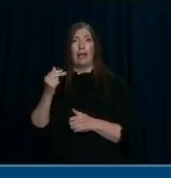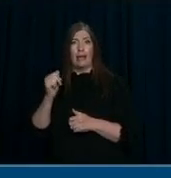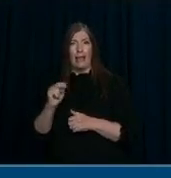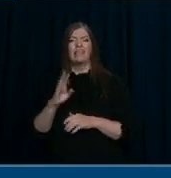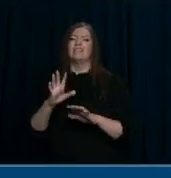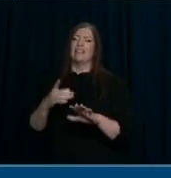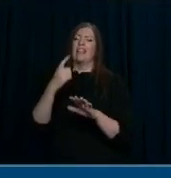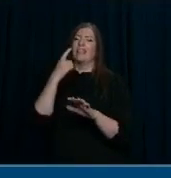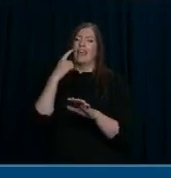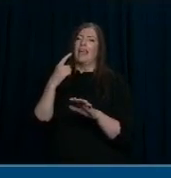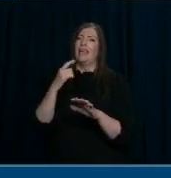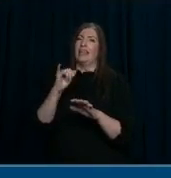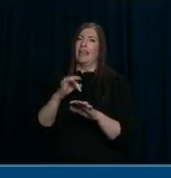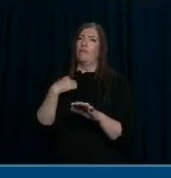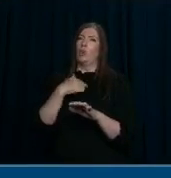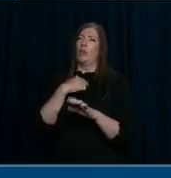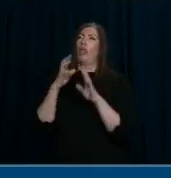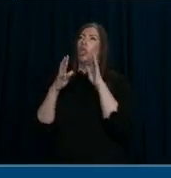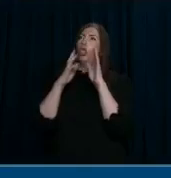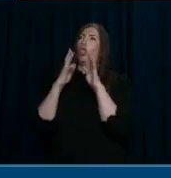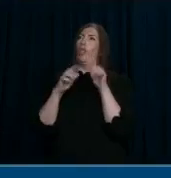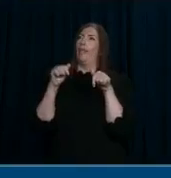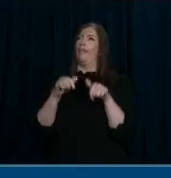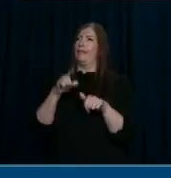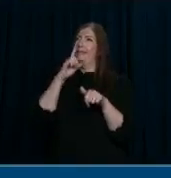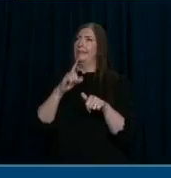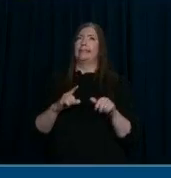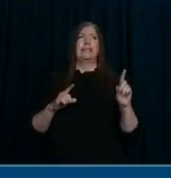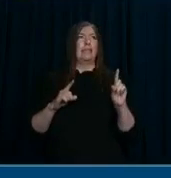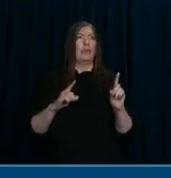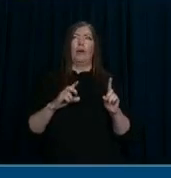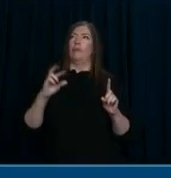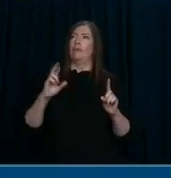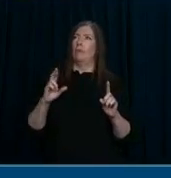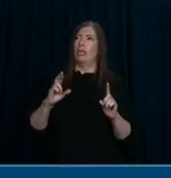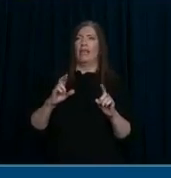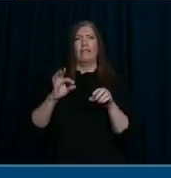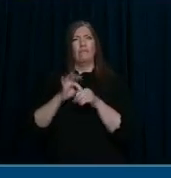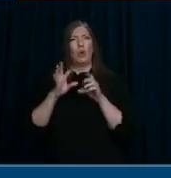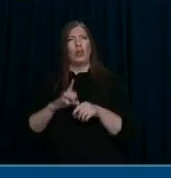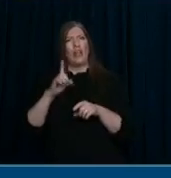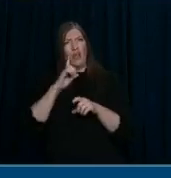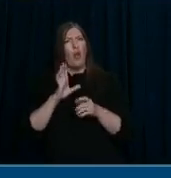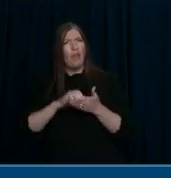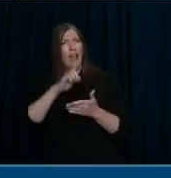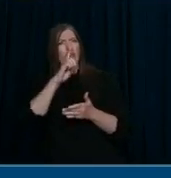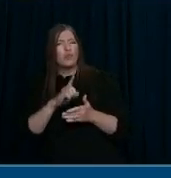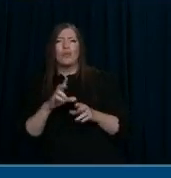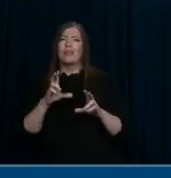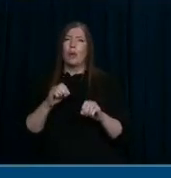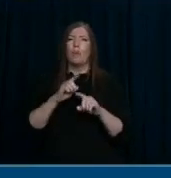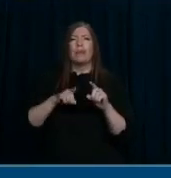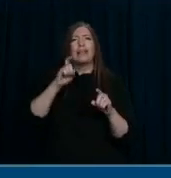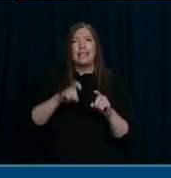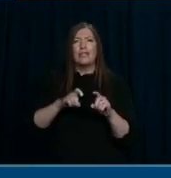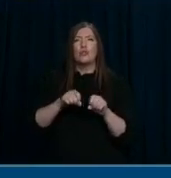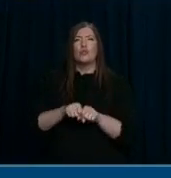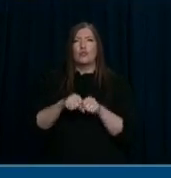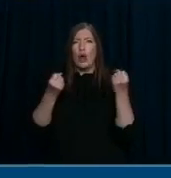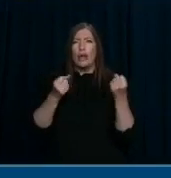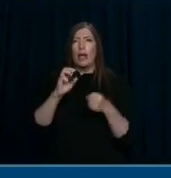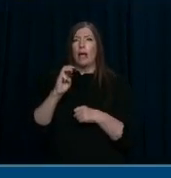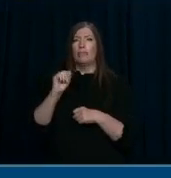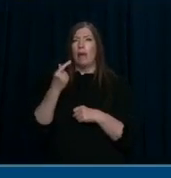voters a little bit if we're pretending like this is a state of bipartisanship that we're in. The reality is we need this MAGA fever to break. But if we want to